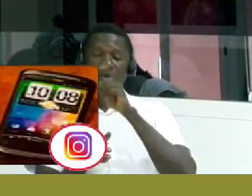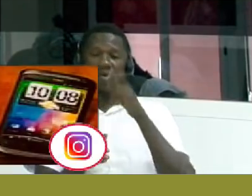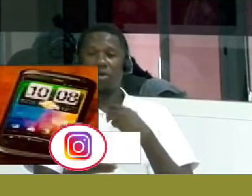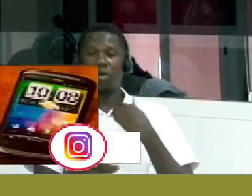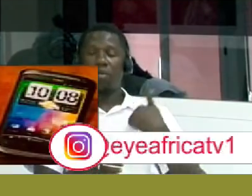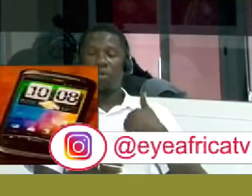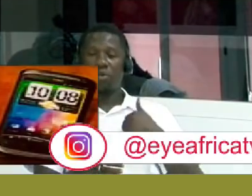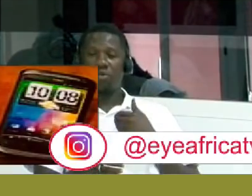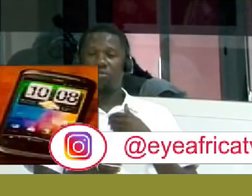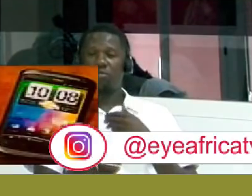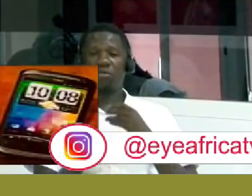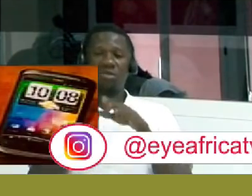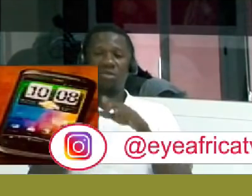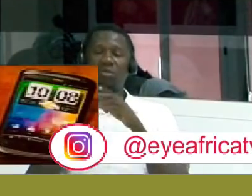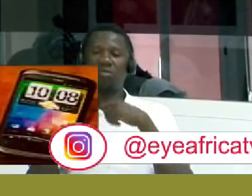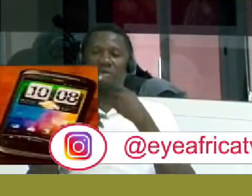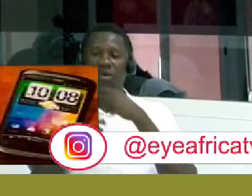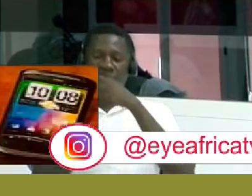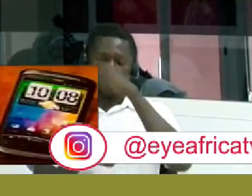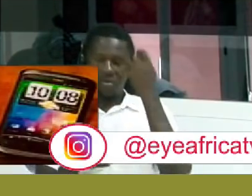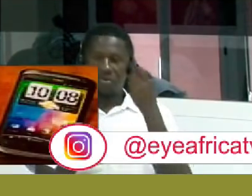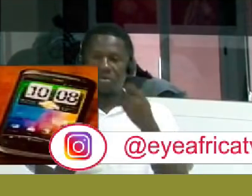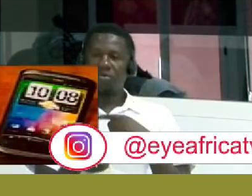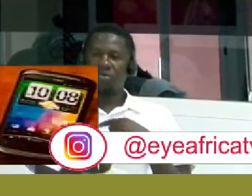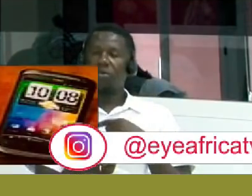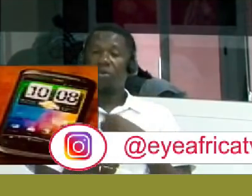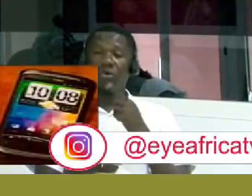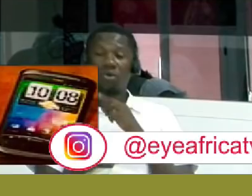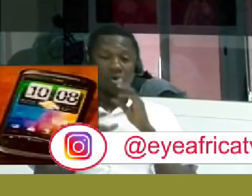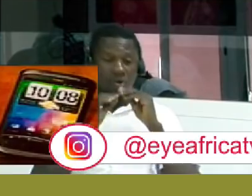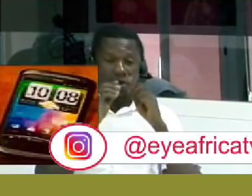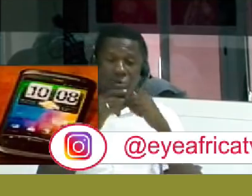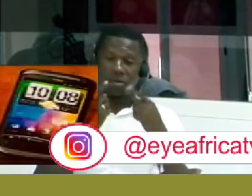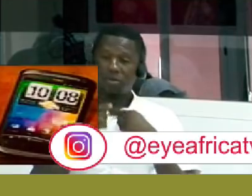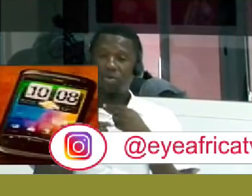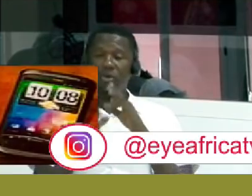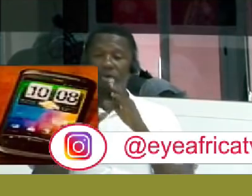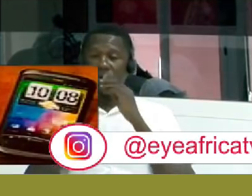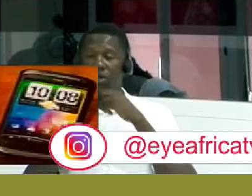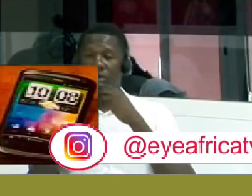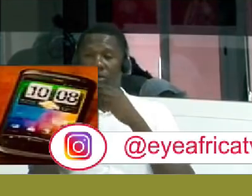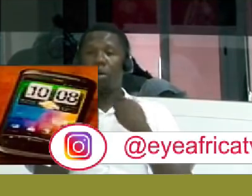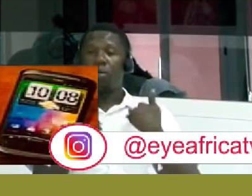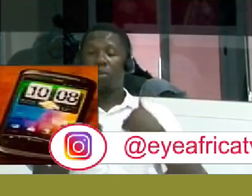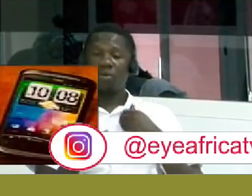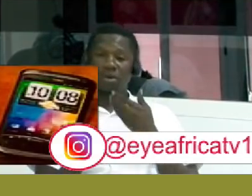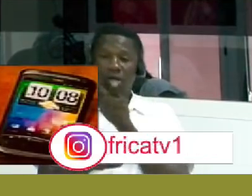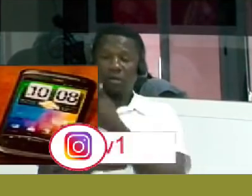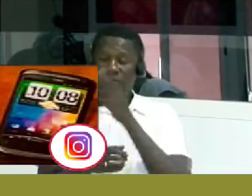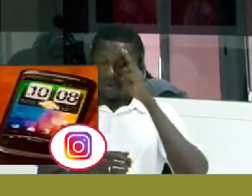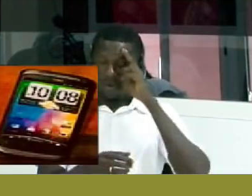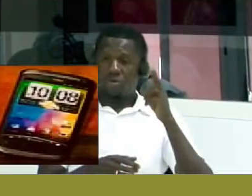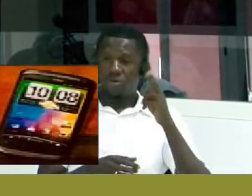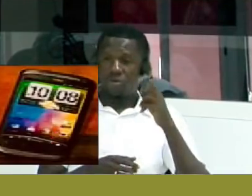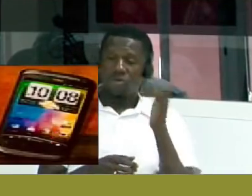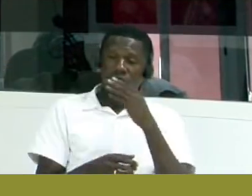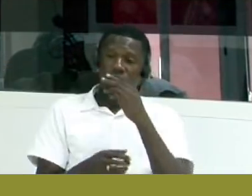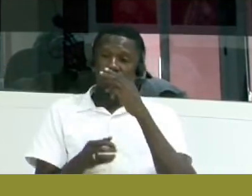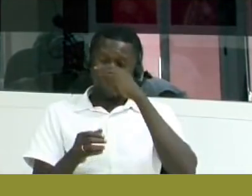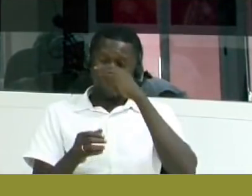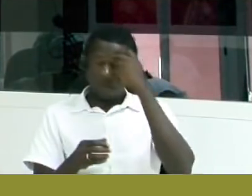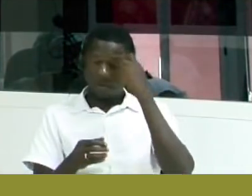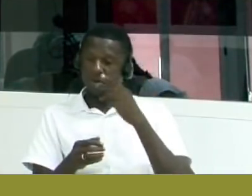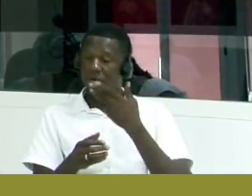This was not only gossip, it was talk around town. People will leave their homes to go to work. They are not even sure